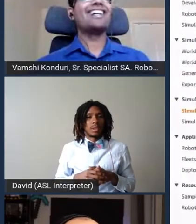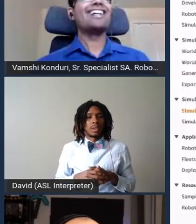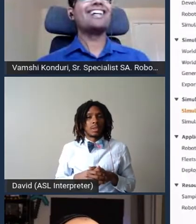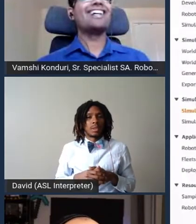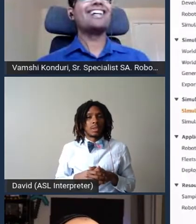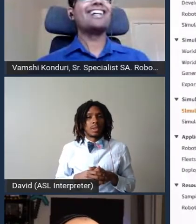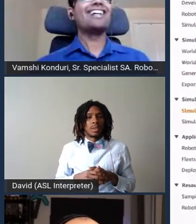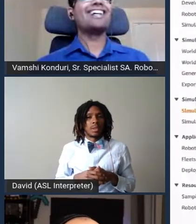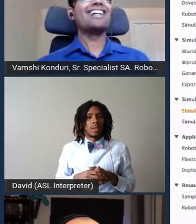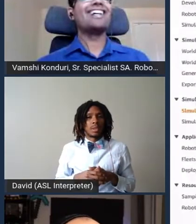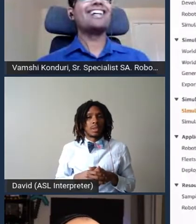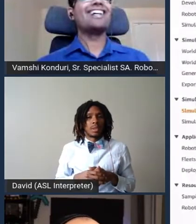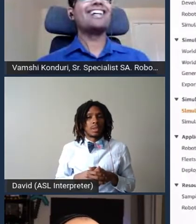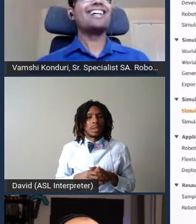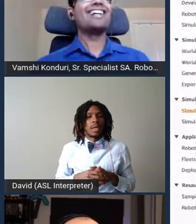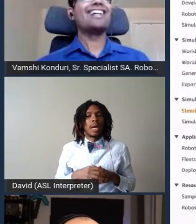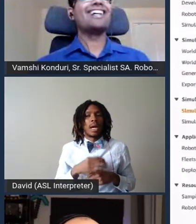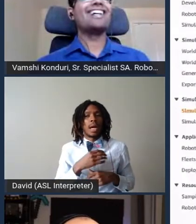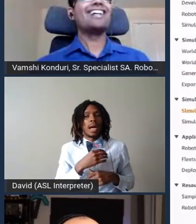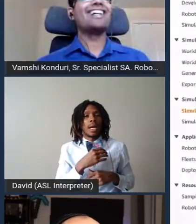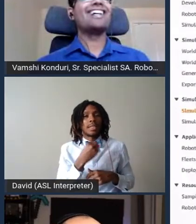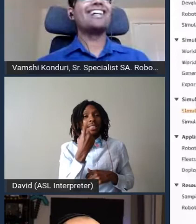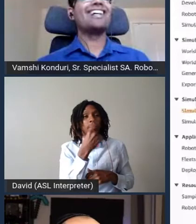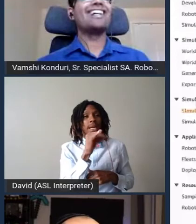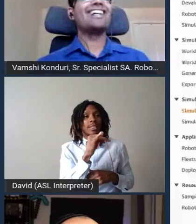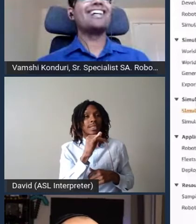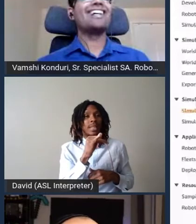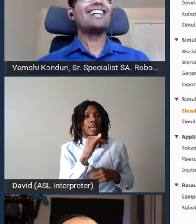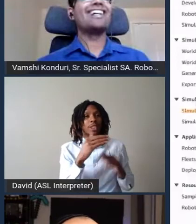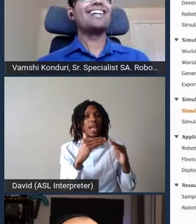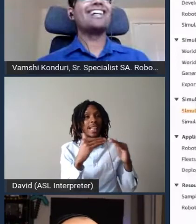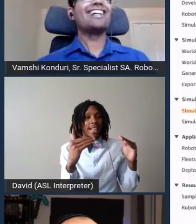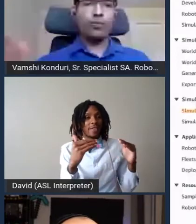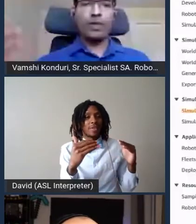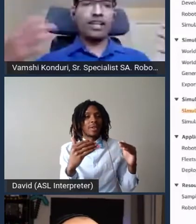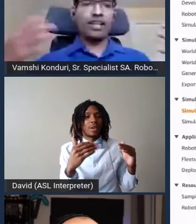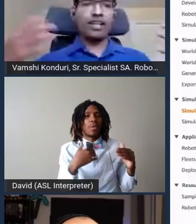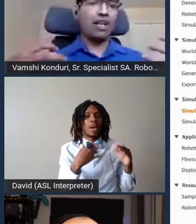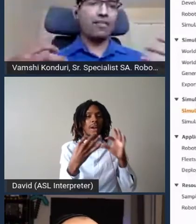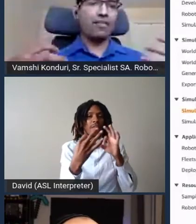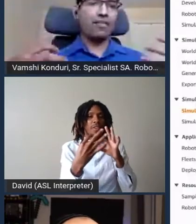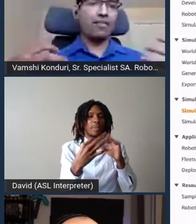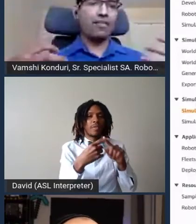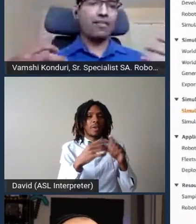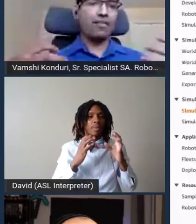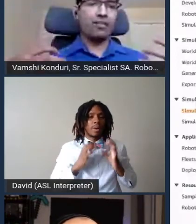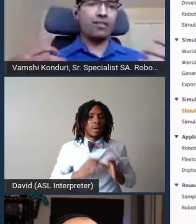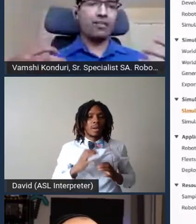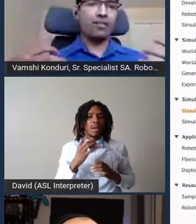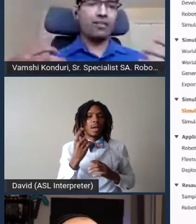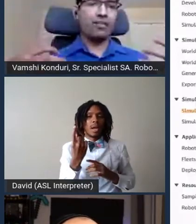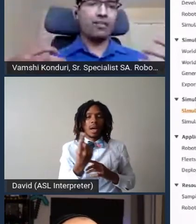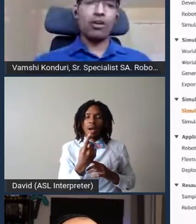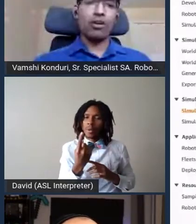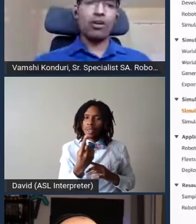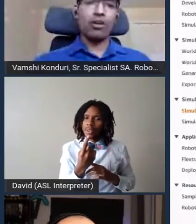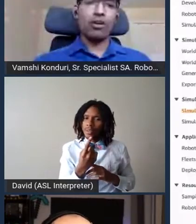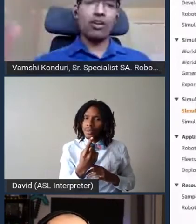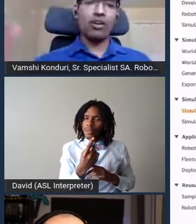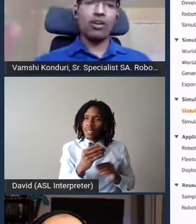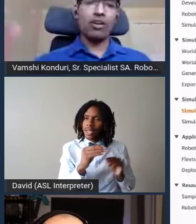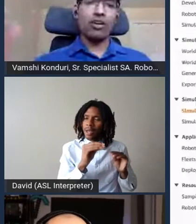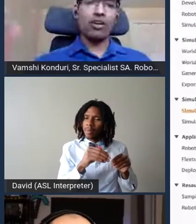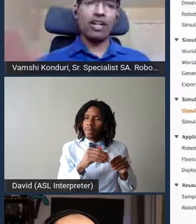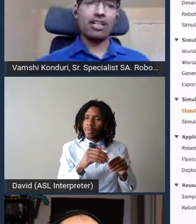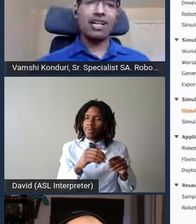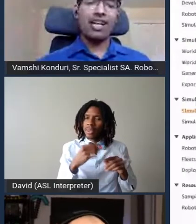Well, I can speak on a simulation level because we take feedback from customers and we can always improve our product. But